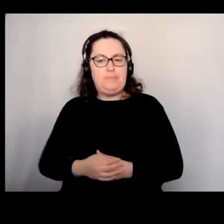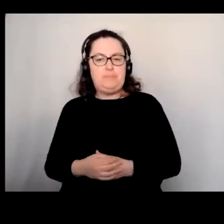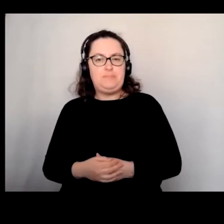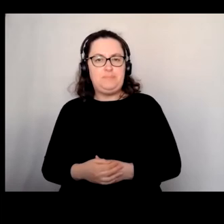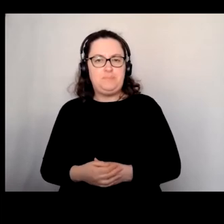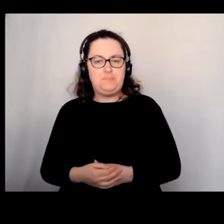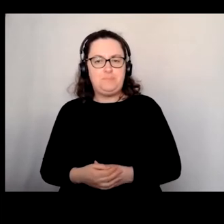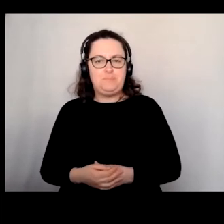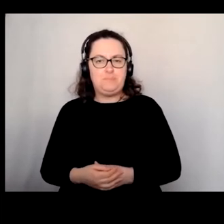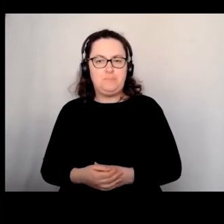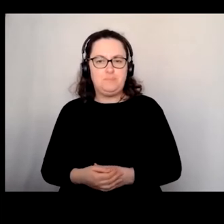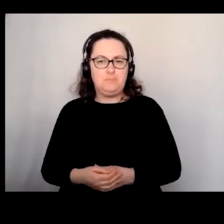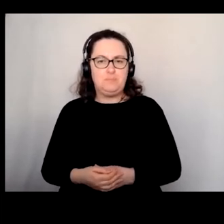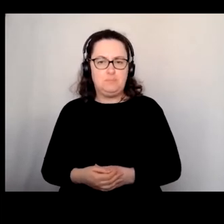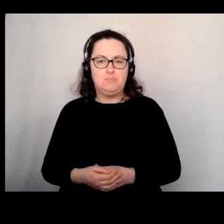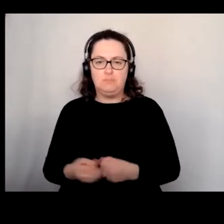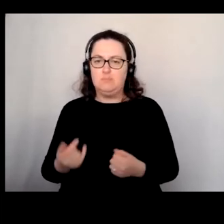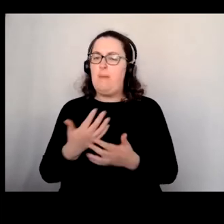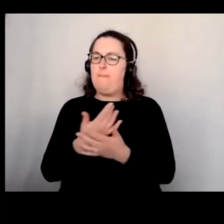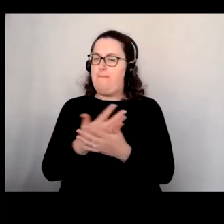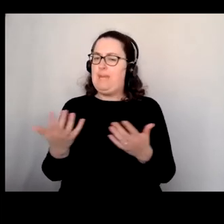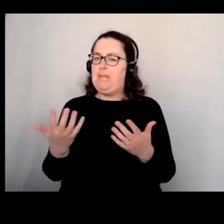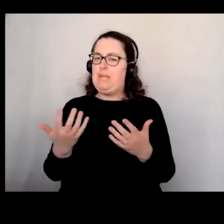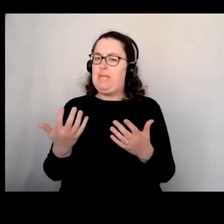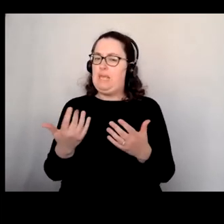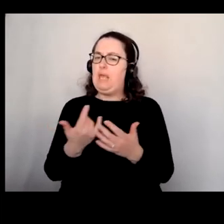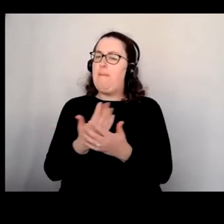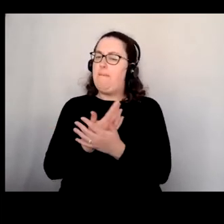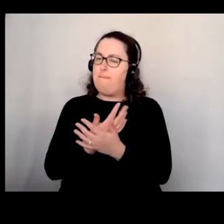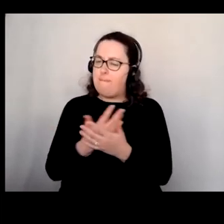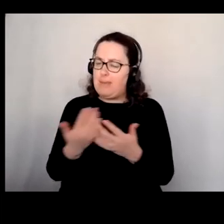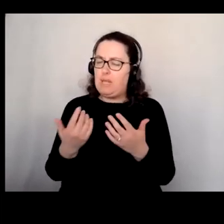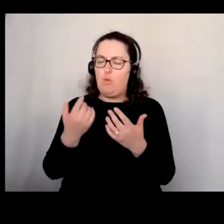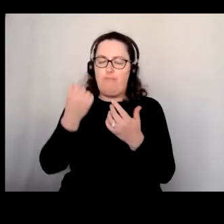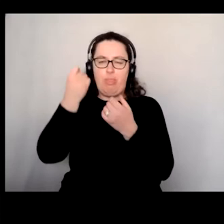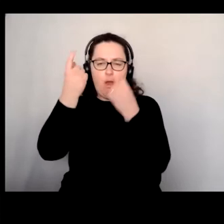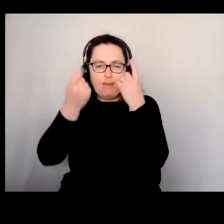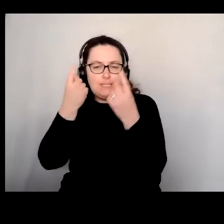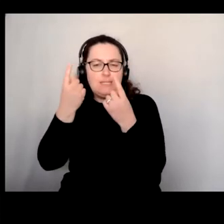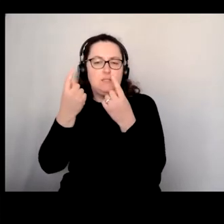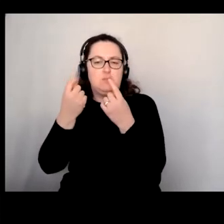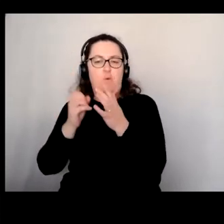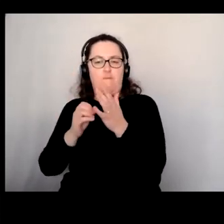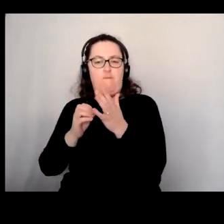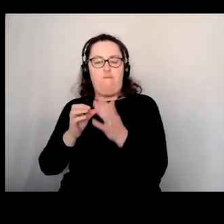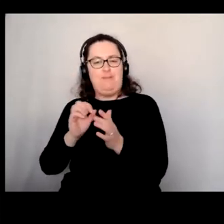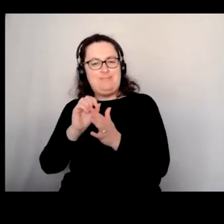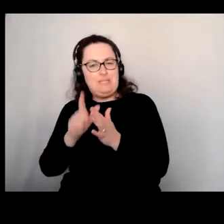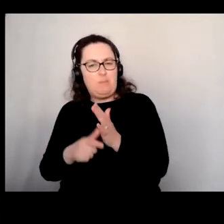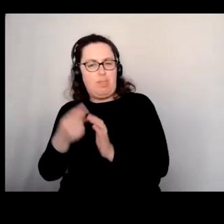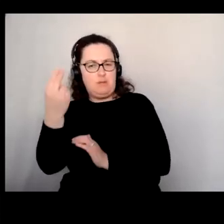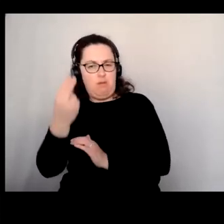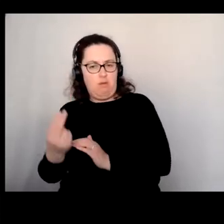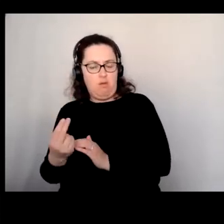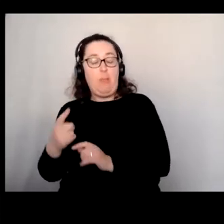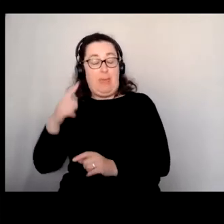And I think that's what a lot of the conservative idea of disability in arts